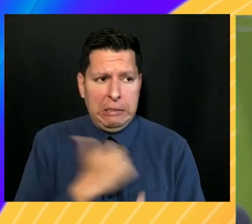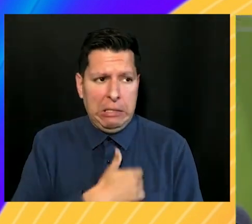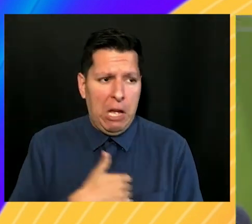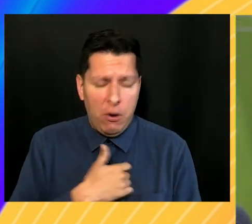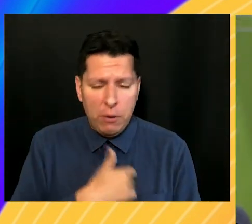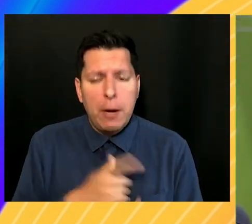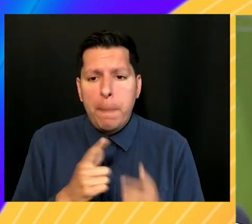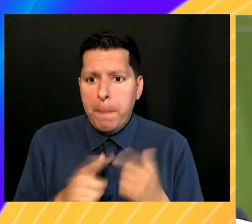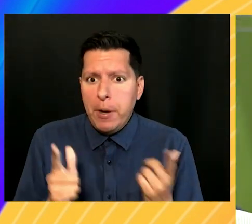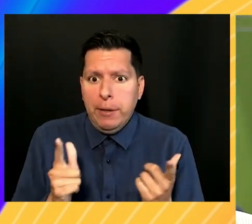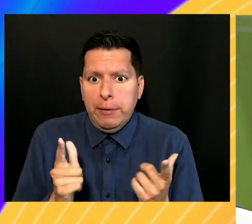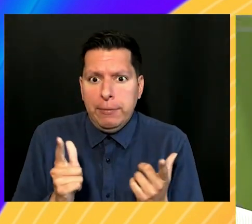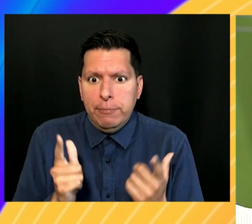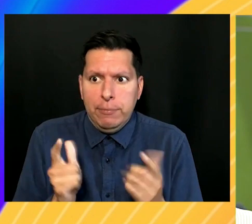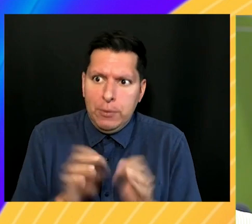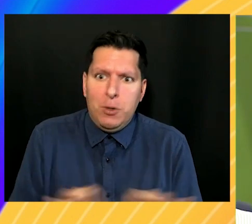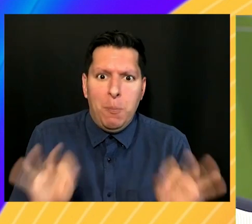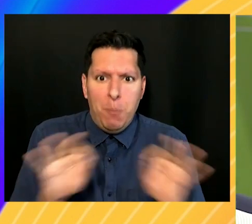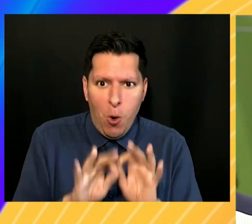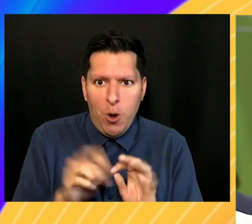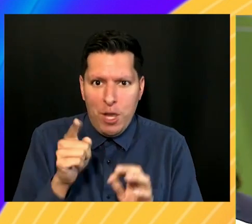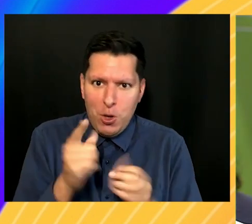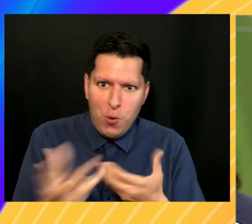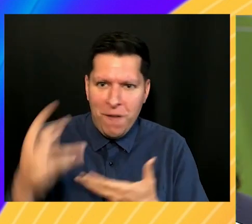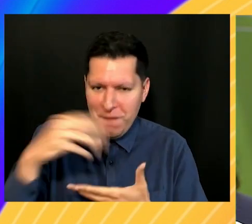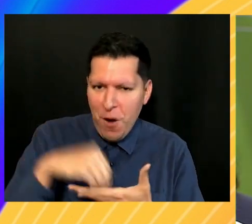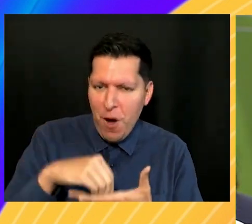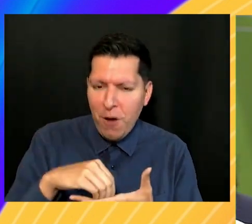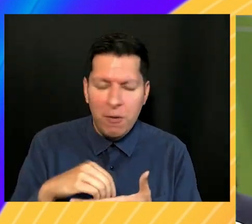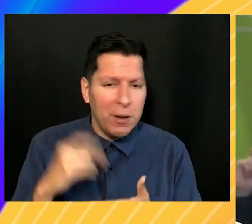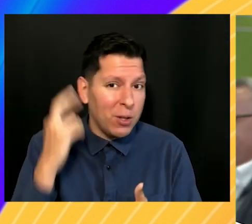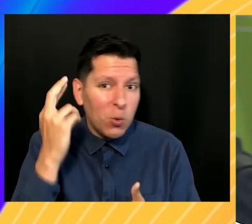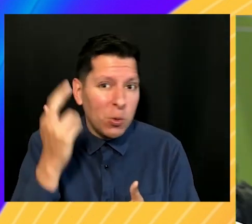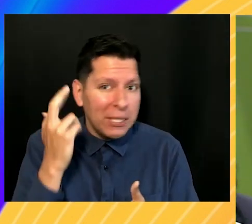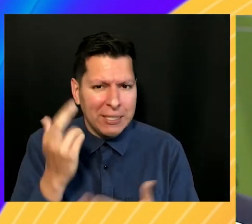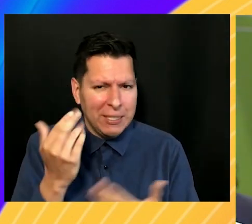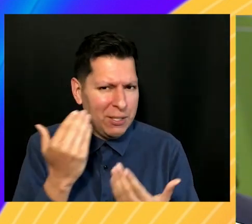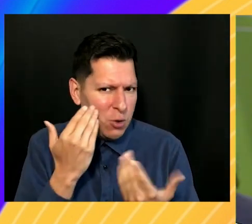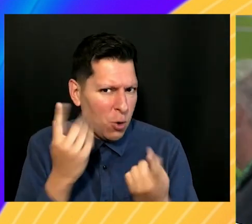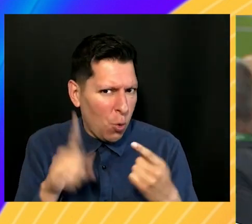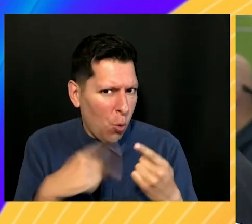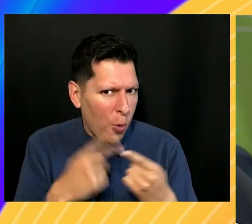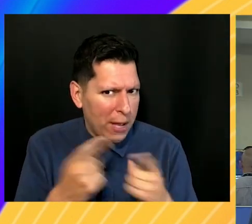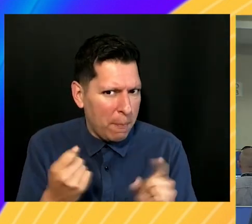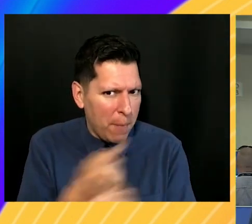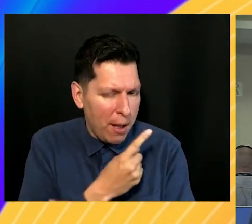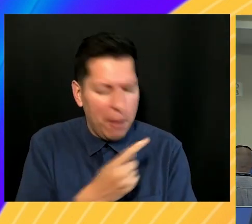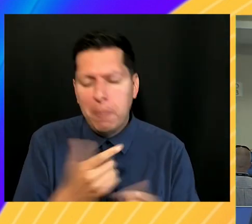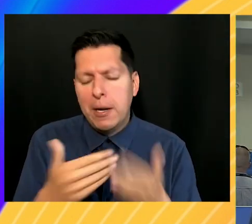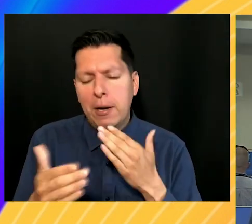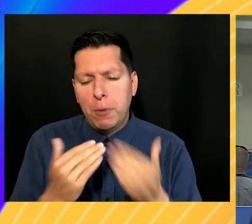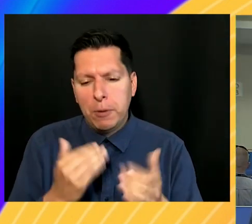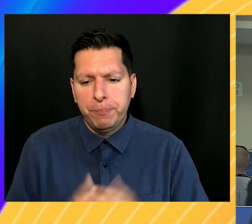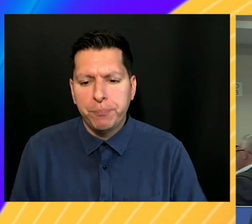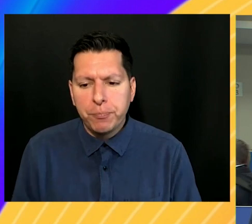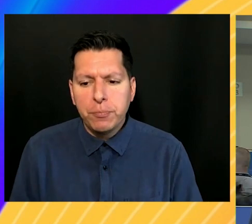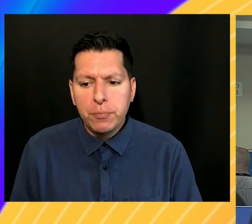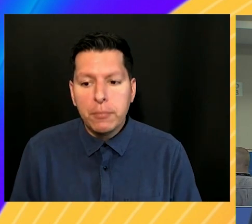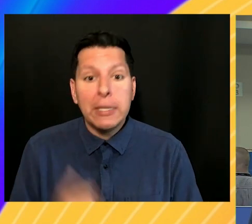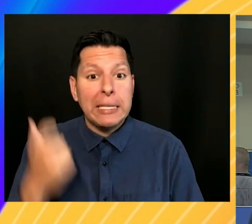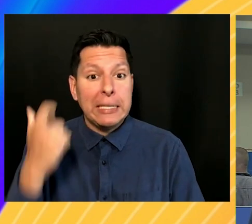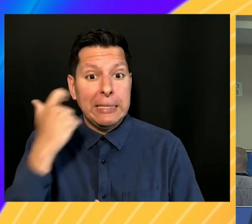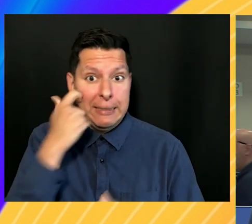have you all very, very engaged on this session, because you don't know when it's going to go out. That all being said, like Sujaya mentioned,